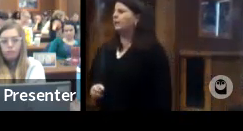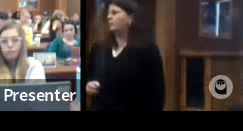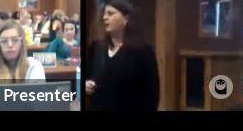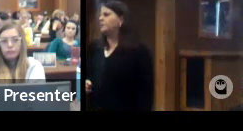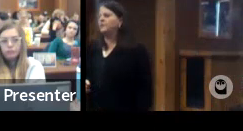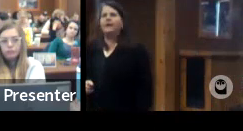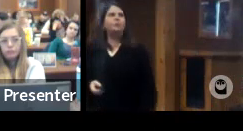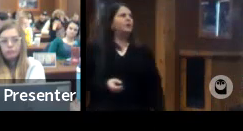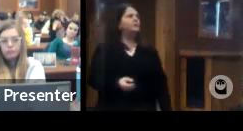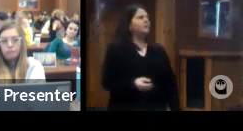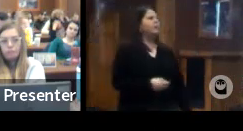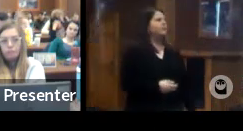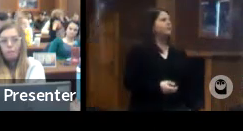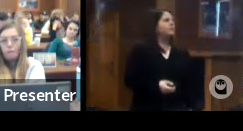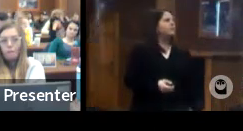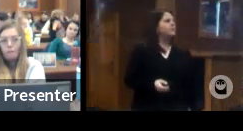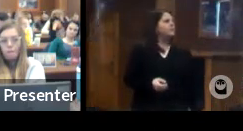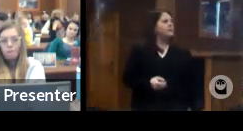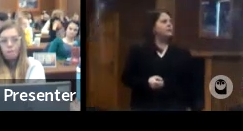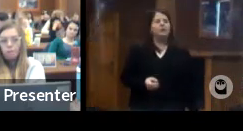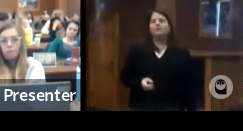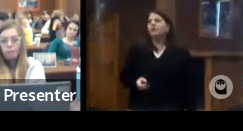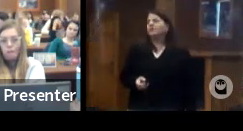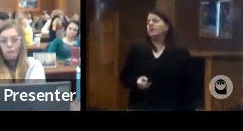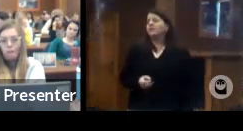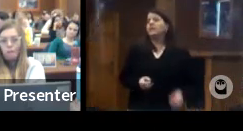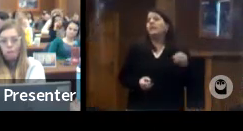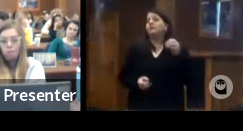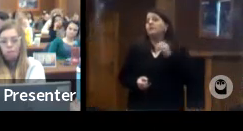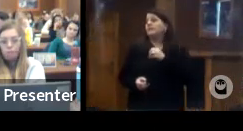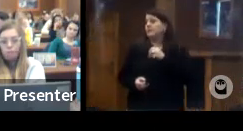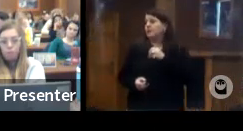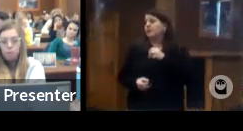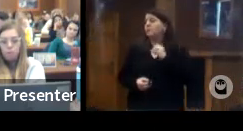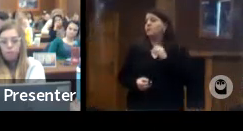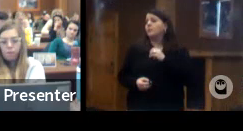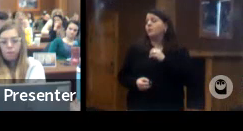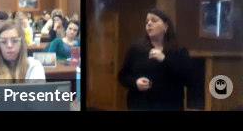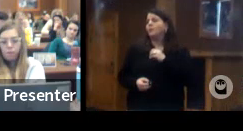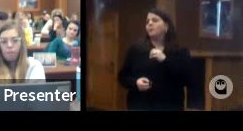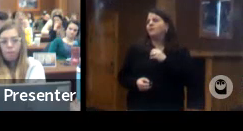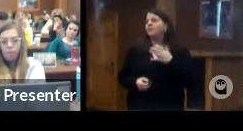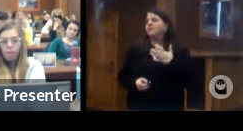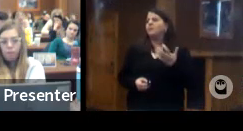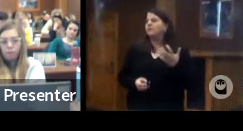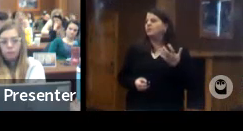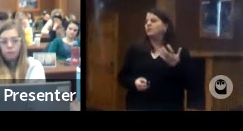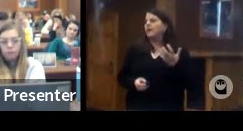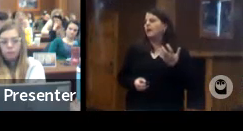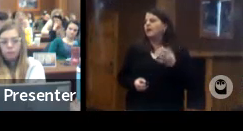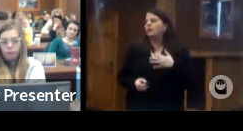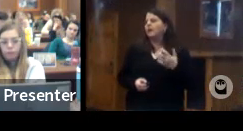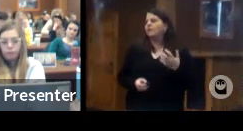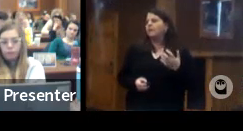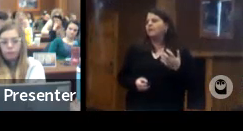trying to get at. I'll understand, we'll be on the same wavelength. You also want a chance, if necessary, and most of the time it won't be, but if there's some other